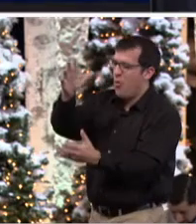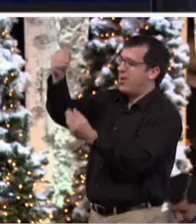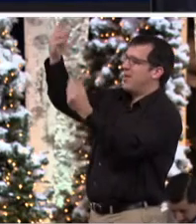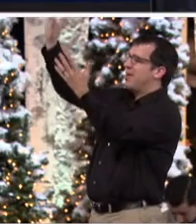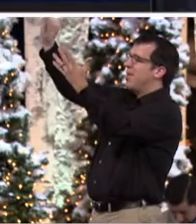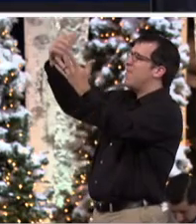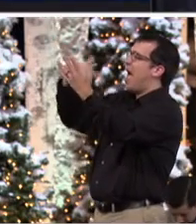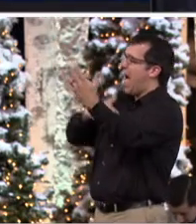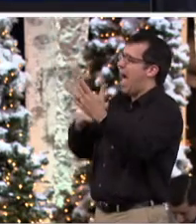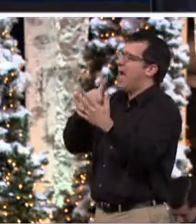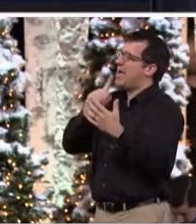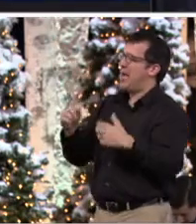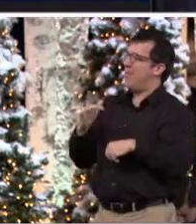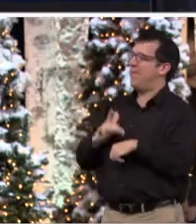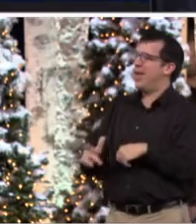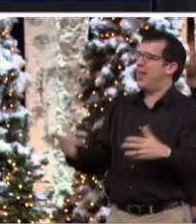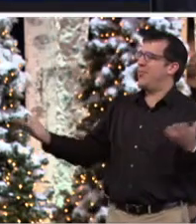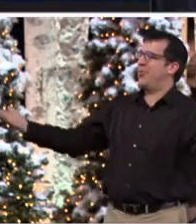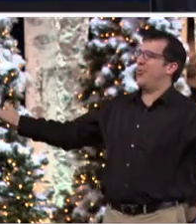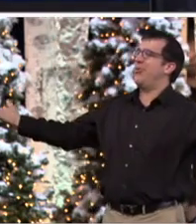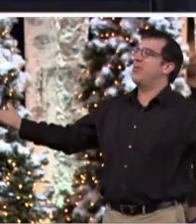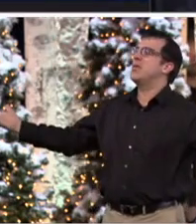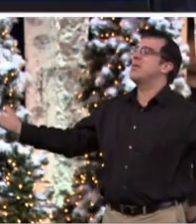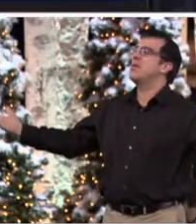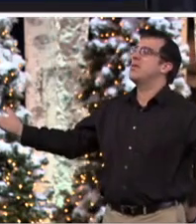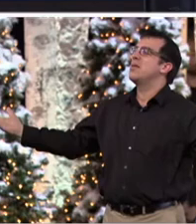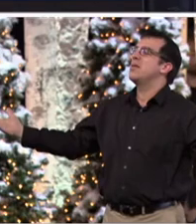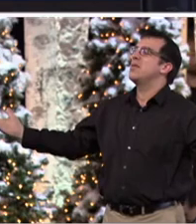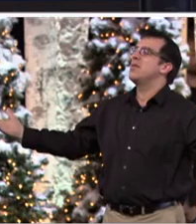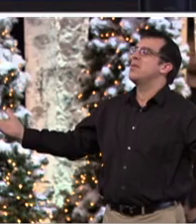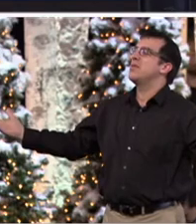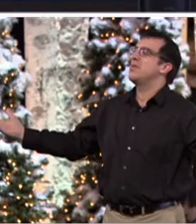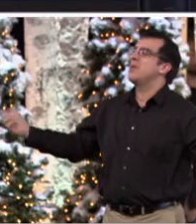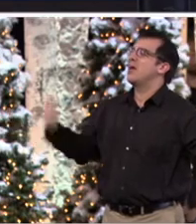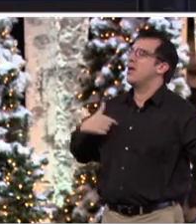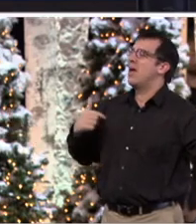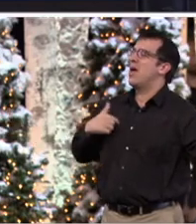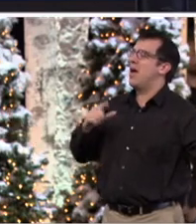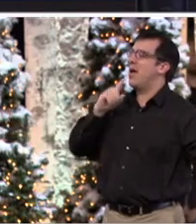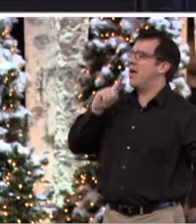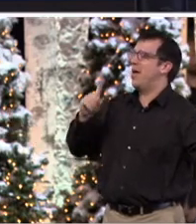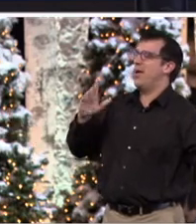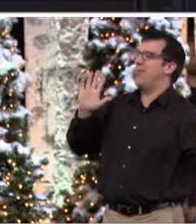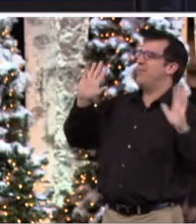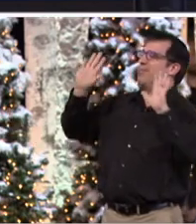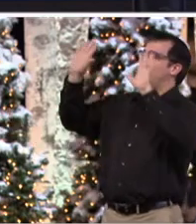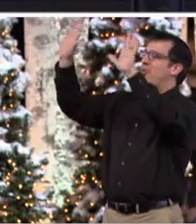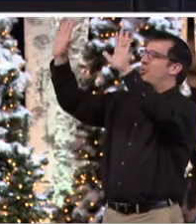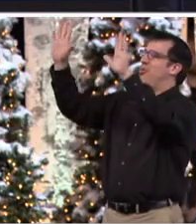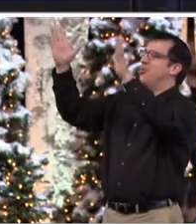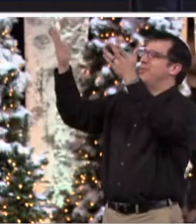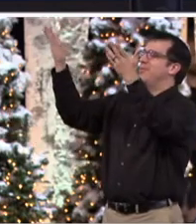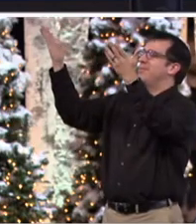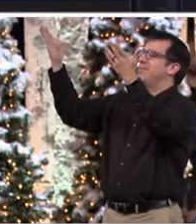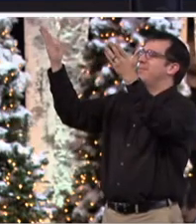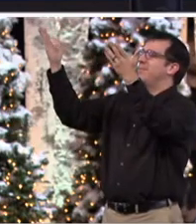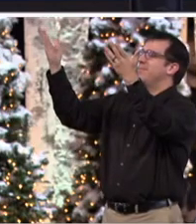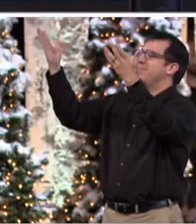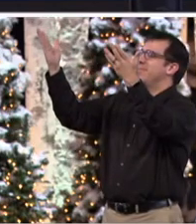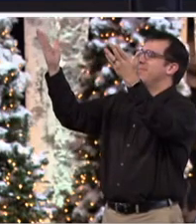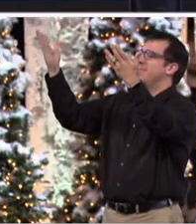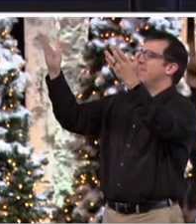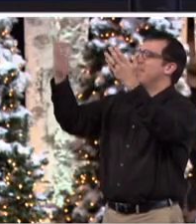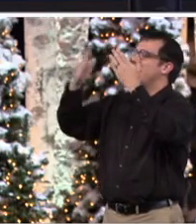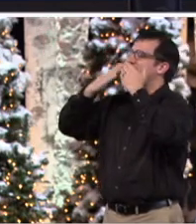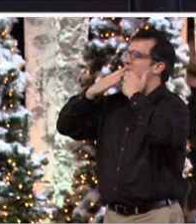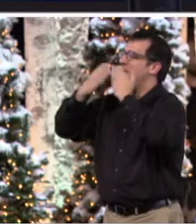I am available to you, and I am yours. Thank